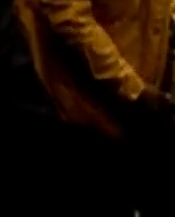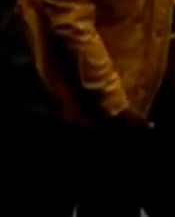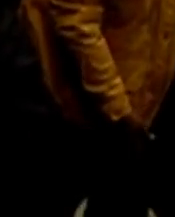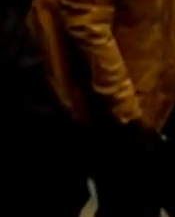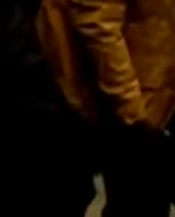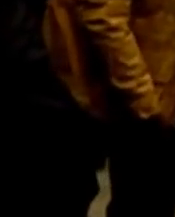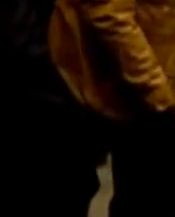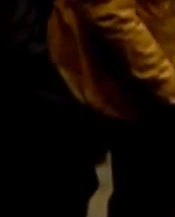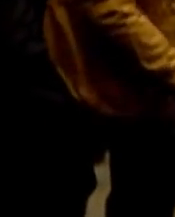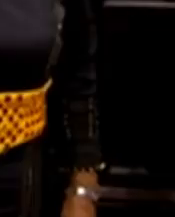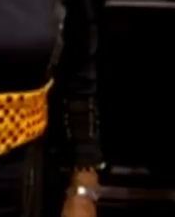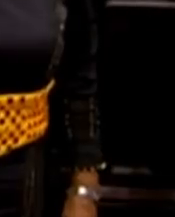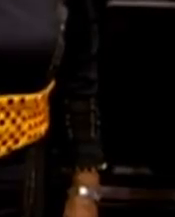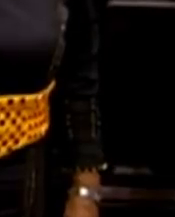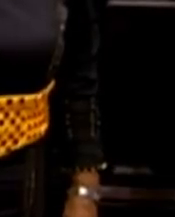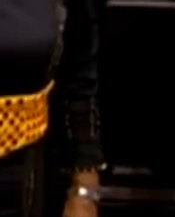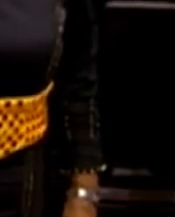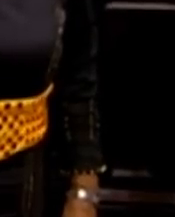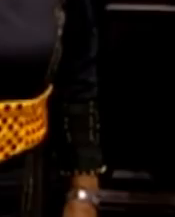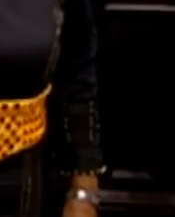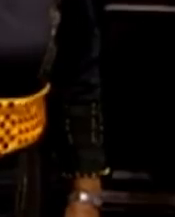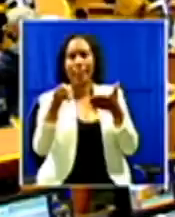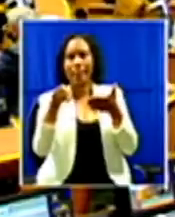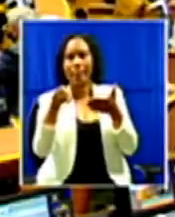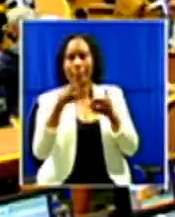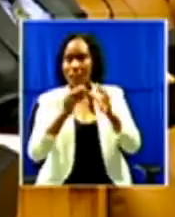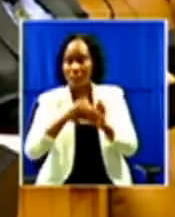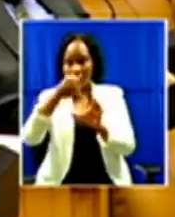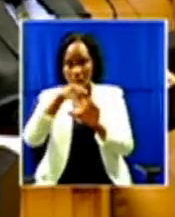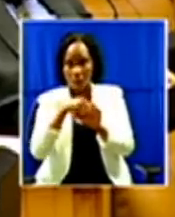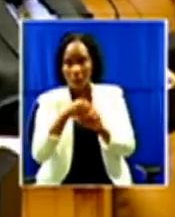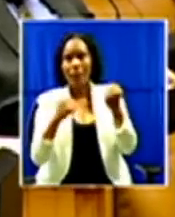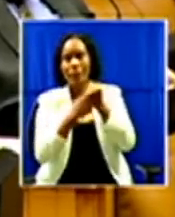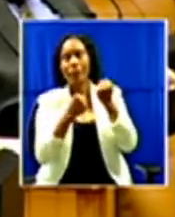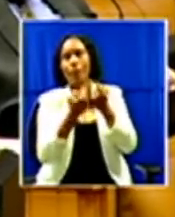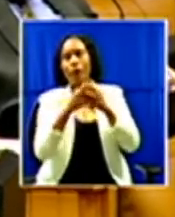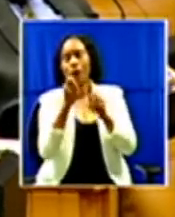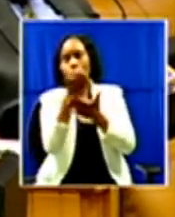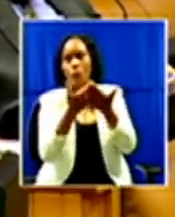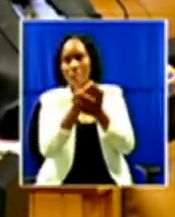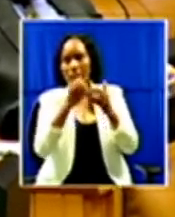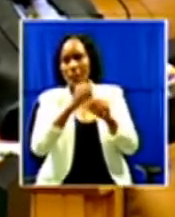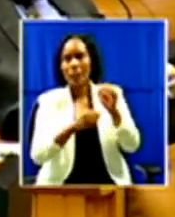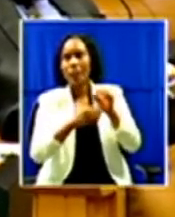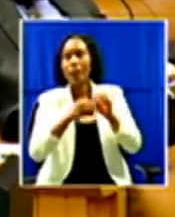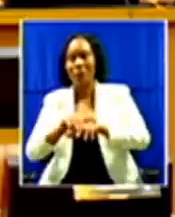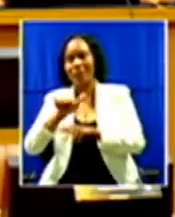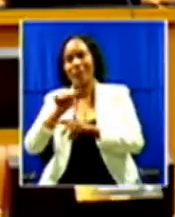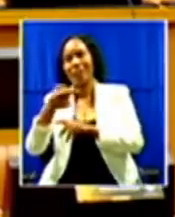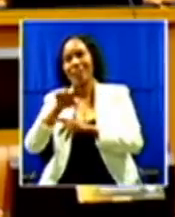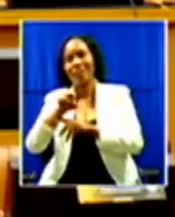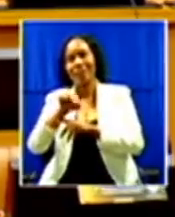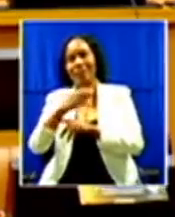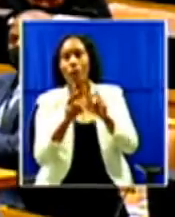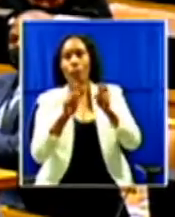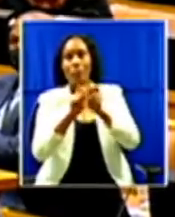time, Mapisa-Nqakula will have to get a lot of guidance from the Deputy